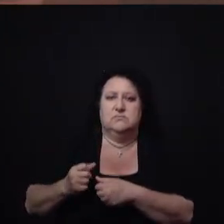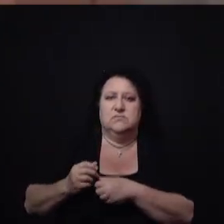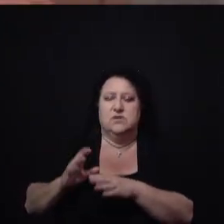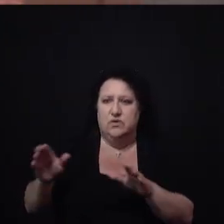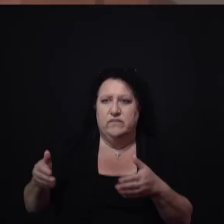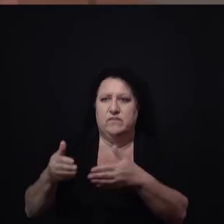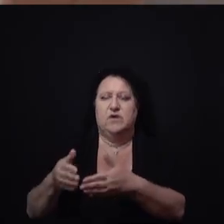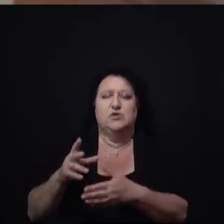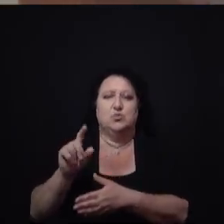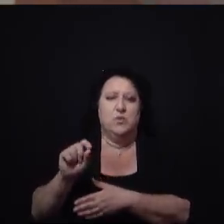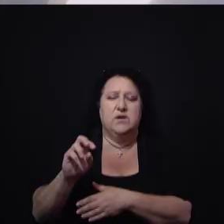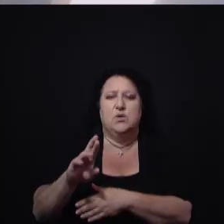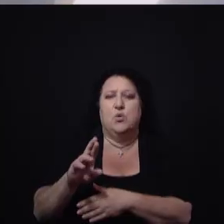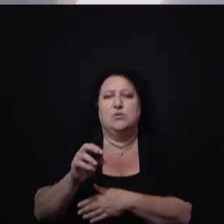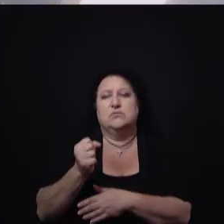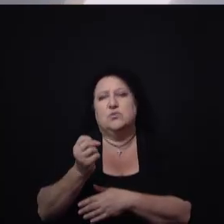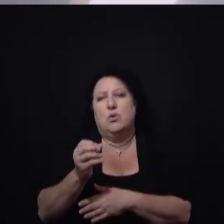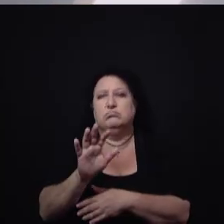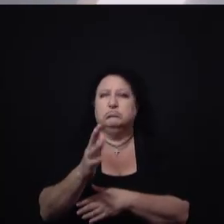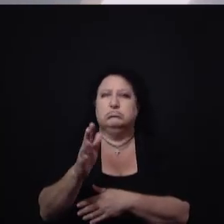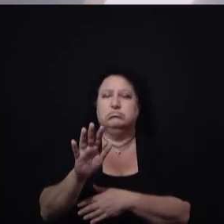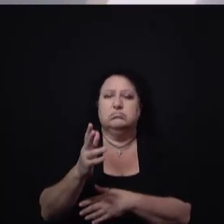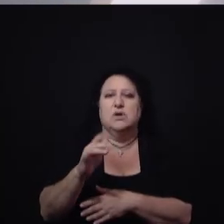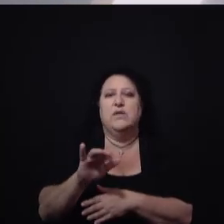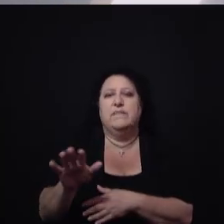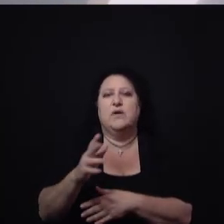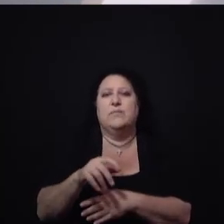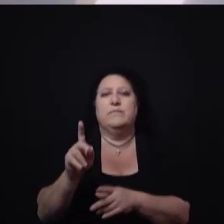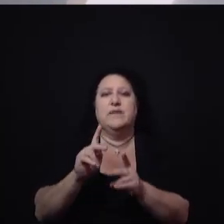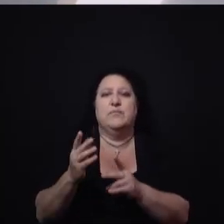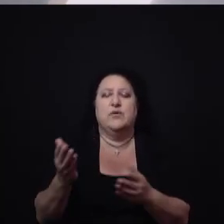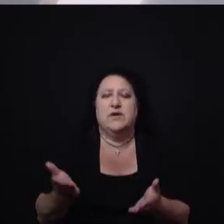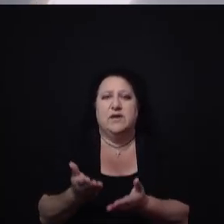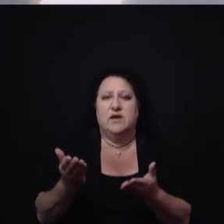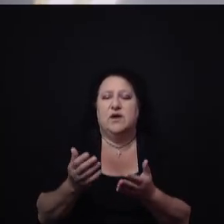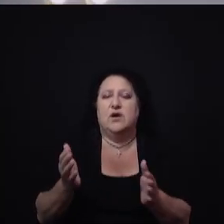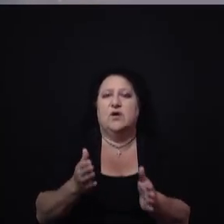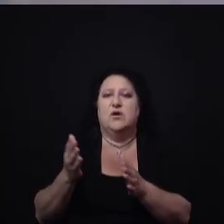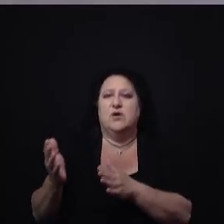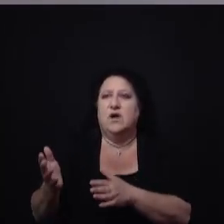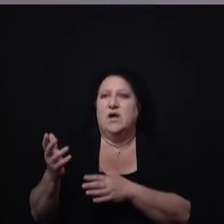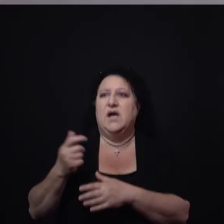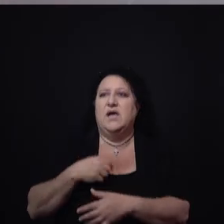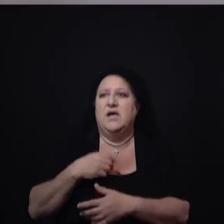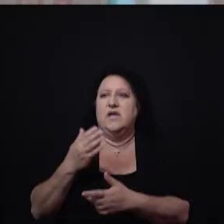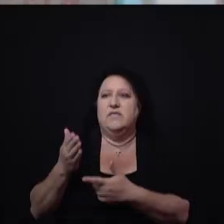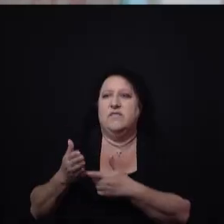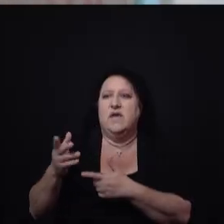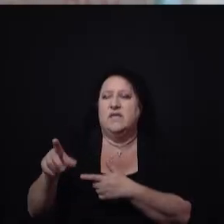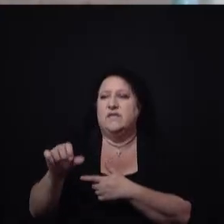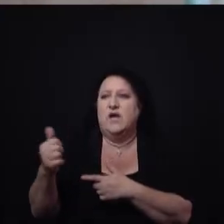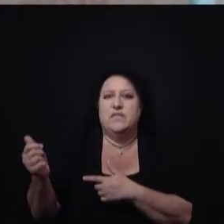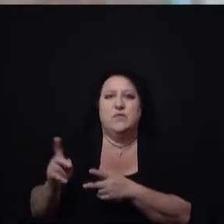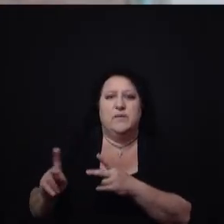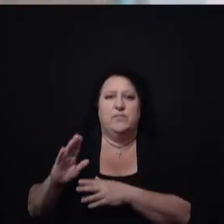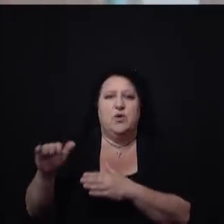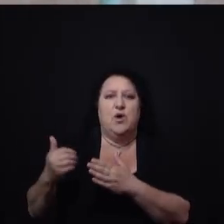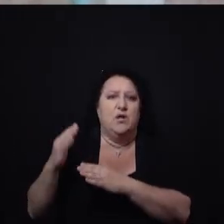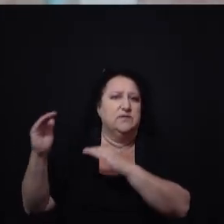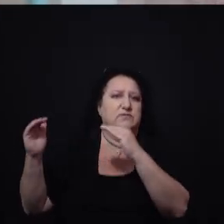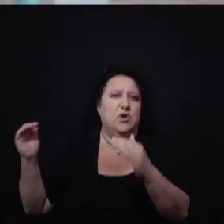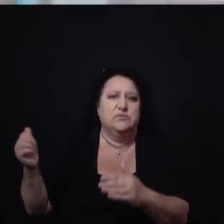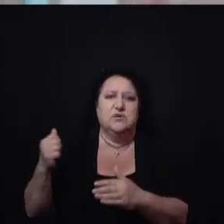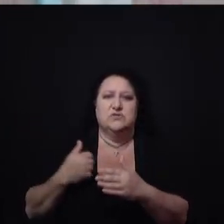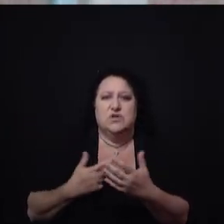the people here are students, a couple are kids that are younger than middle school age, and then the rest are adults. So this is very much